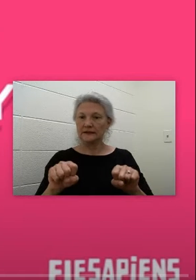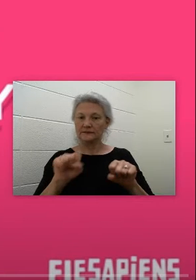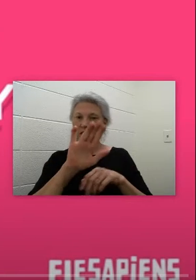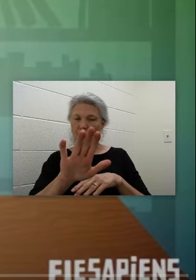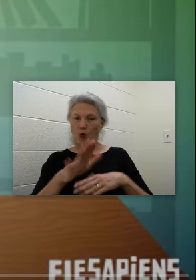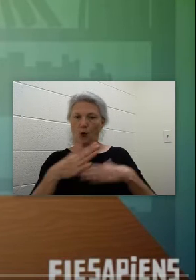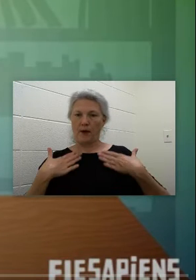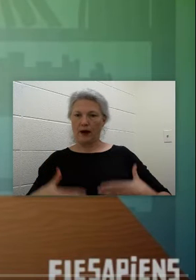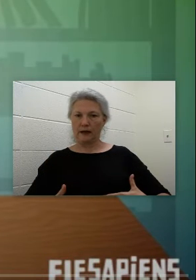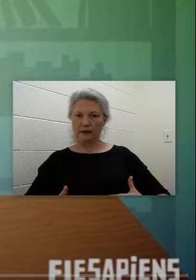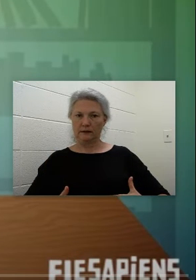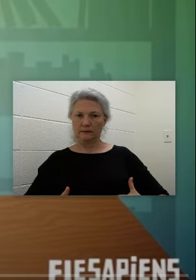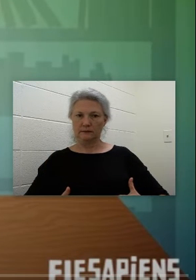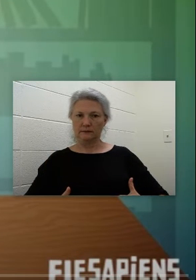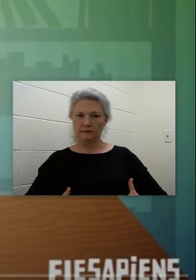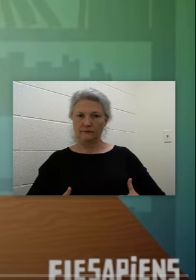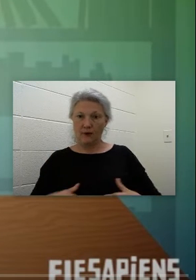body.